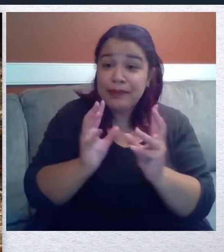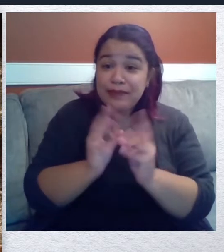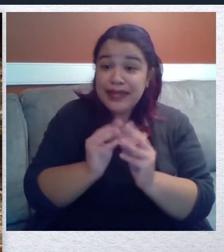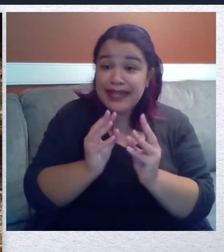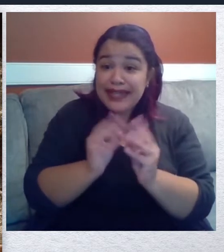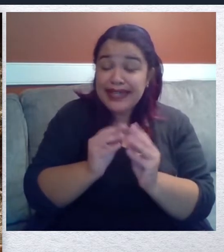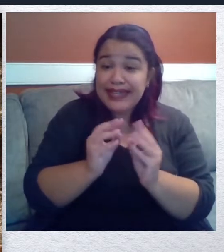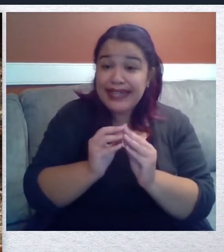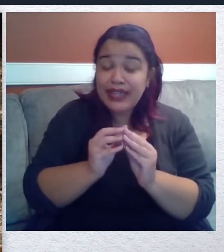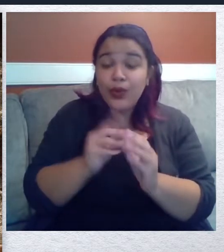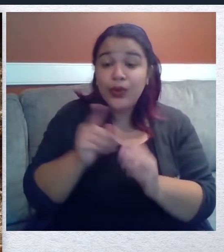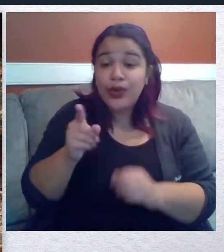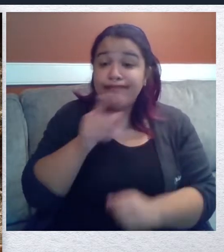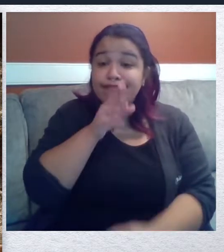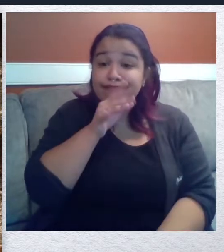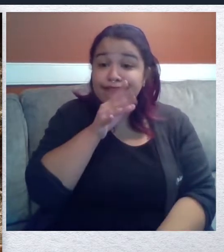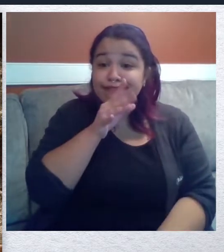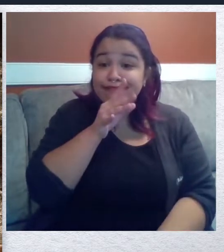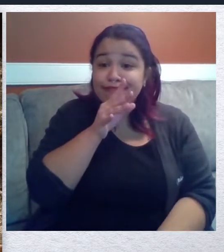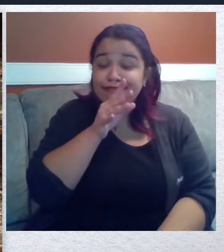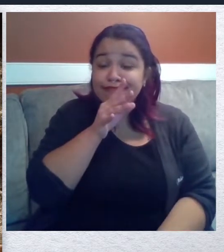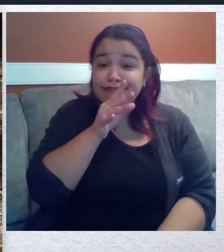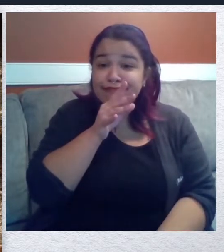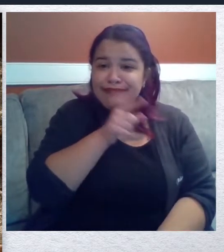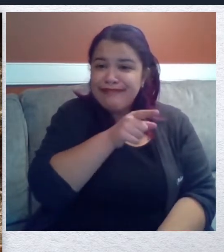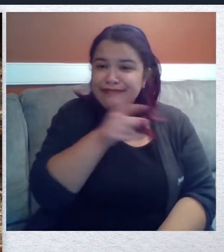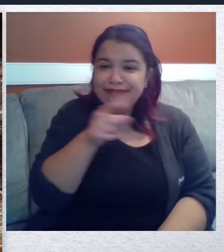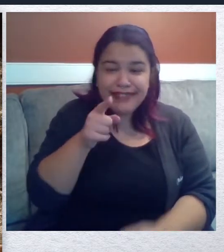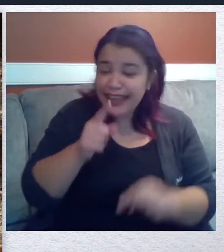be muted, or you might not have your